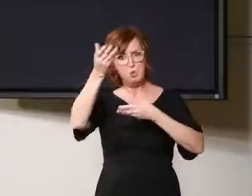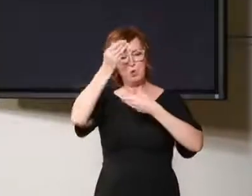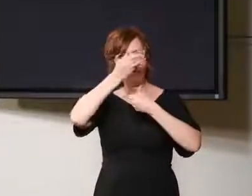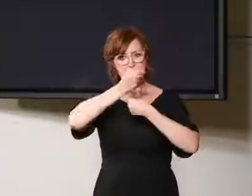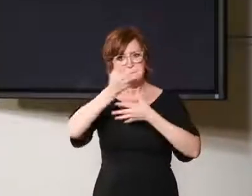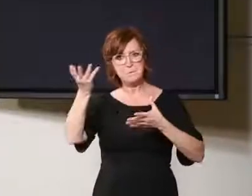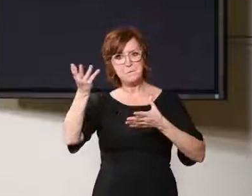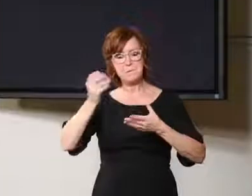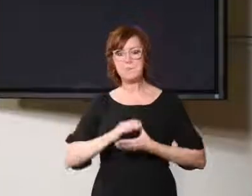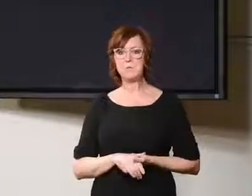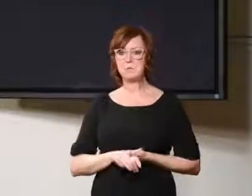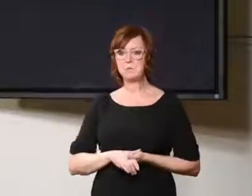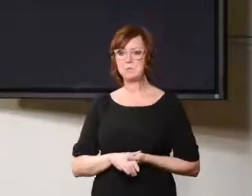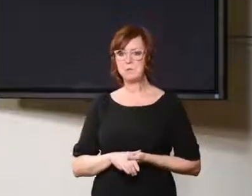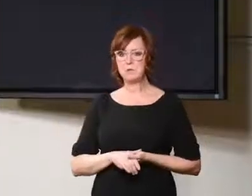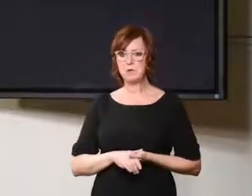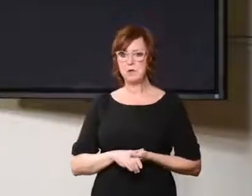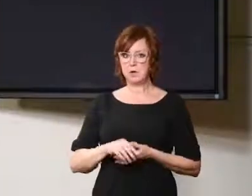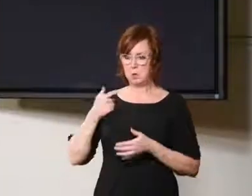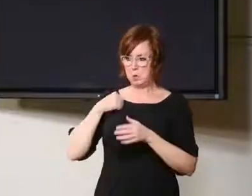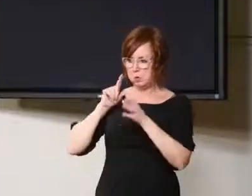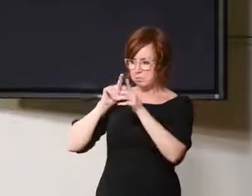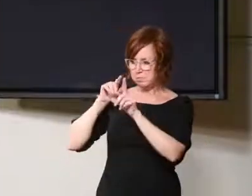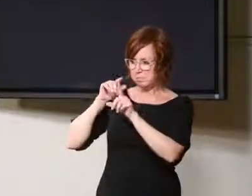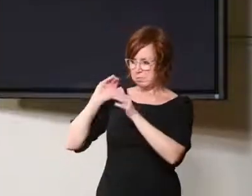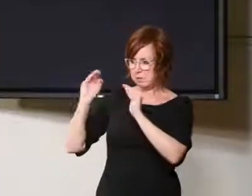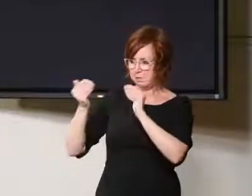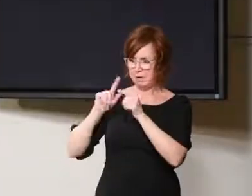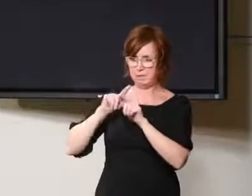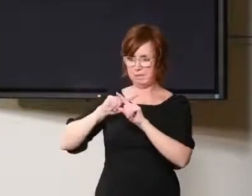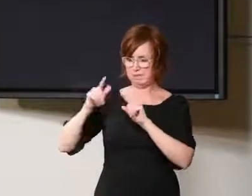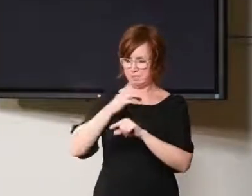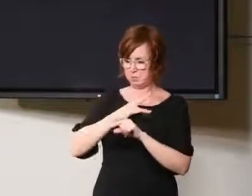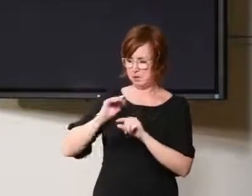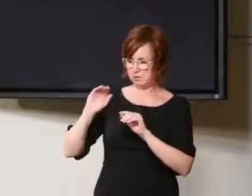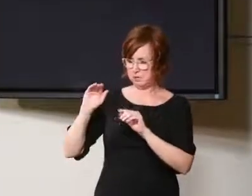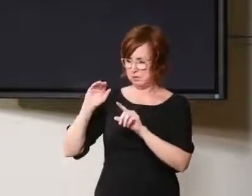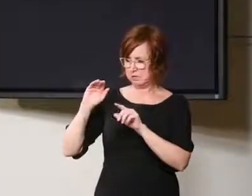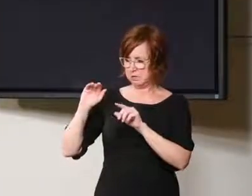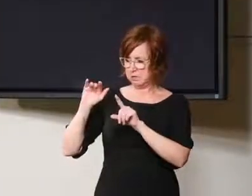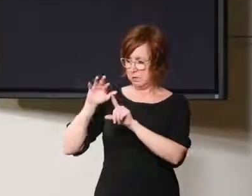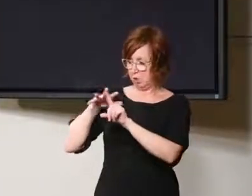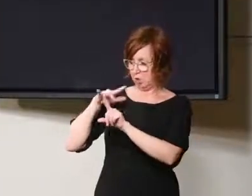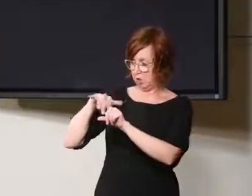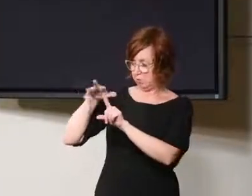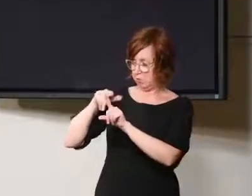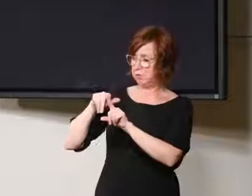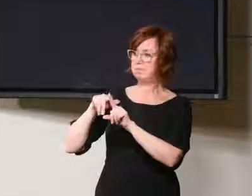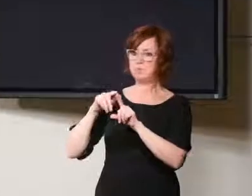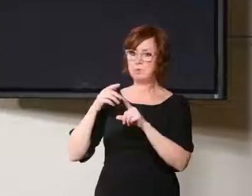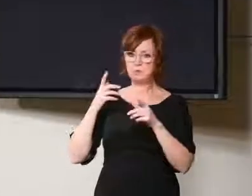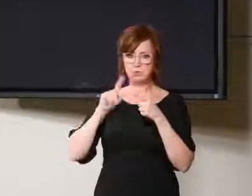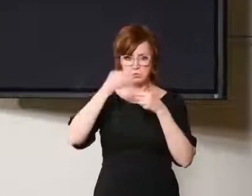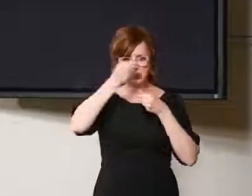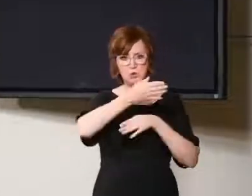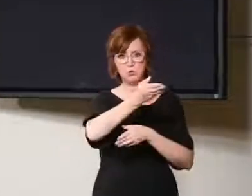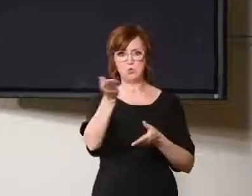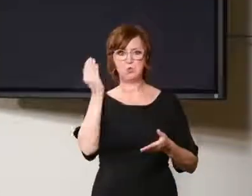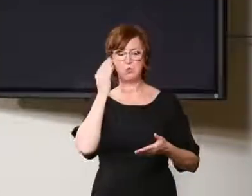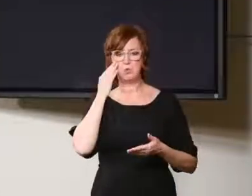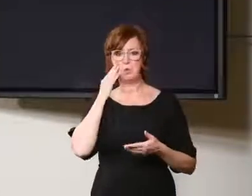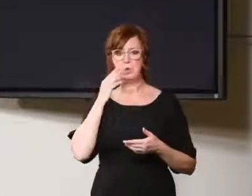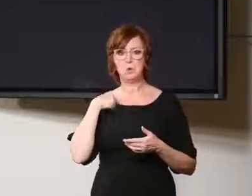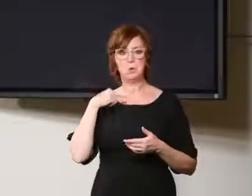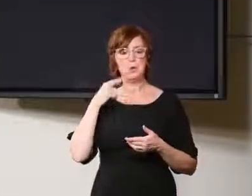other jurisdictions are doing, comparing and contrasting that with what we're doing here in the province, listening to you, the media, with your requests